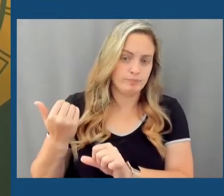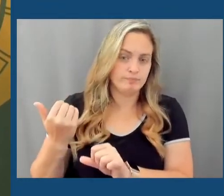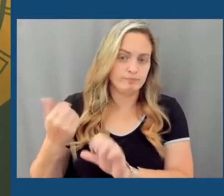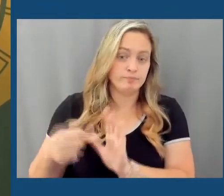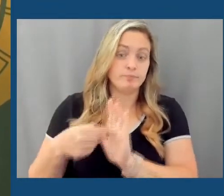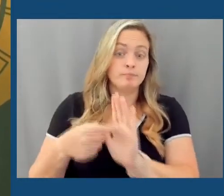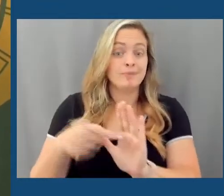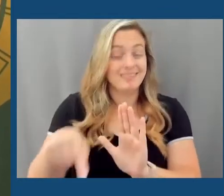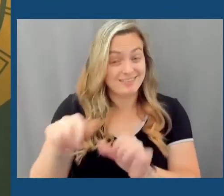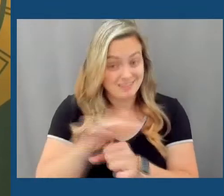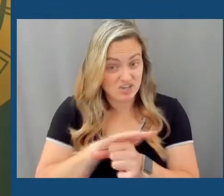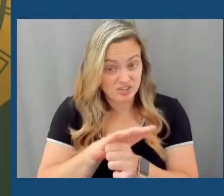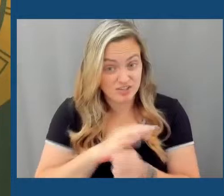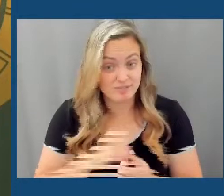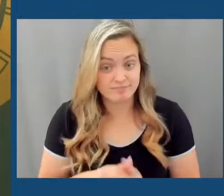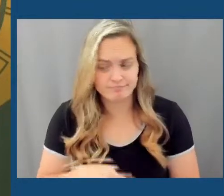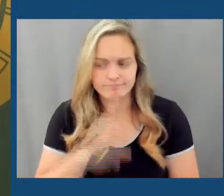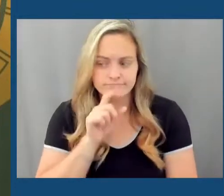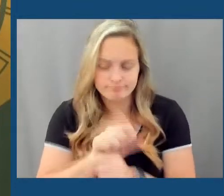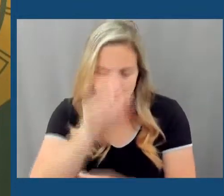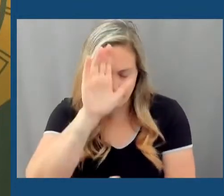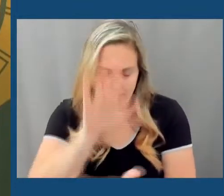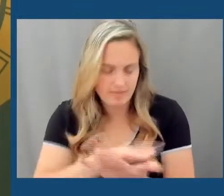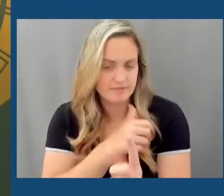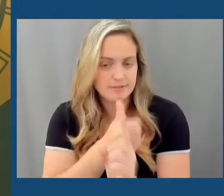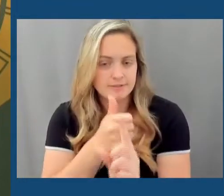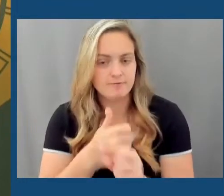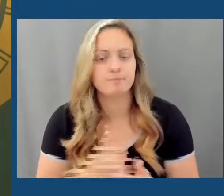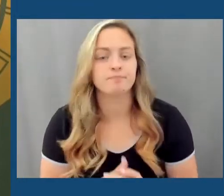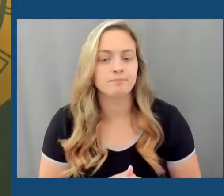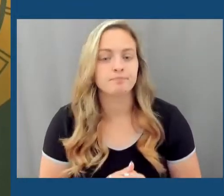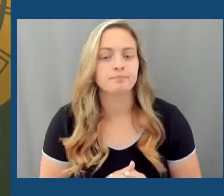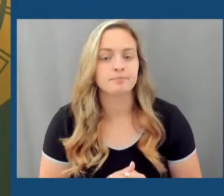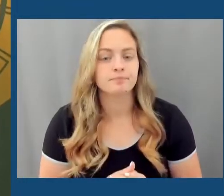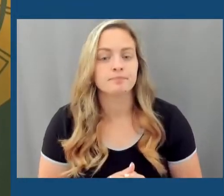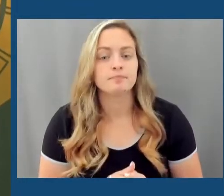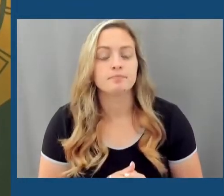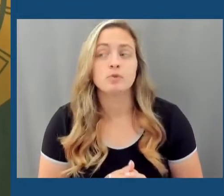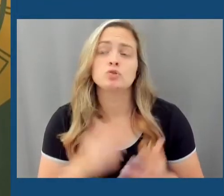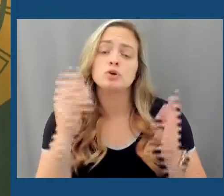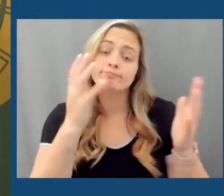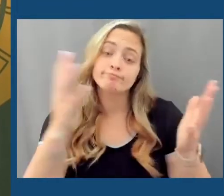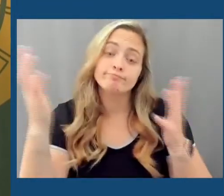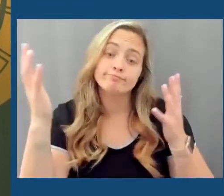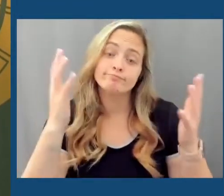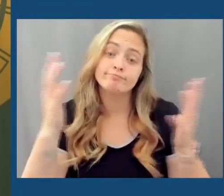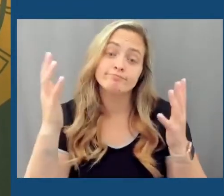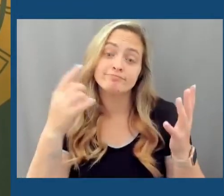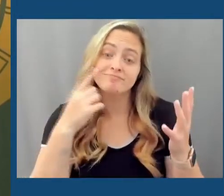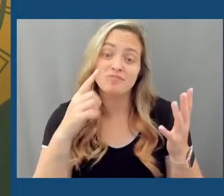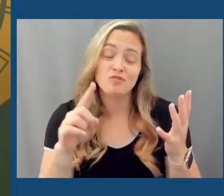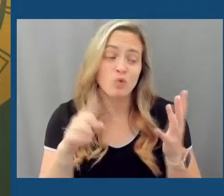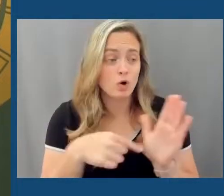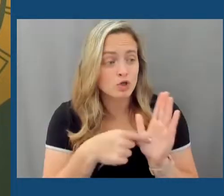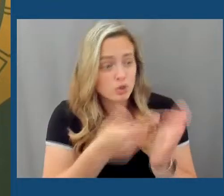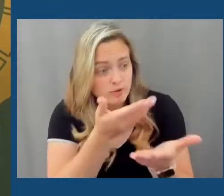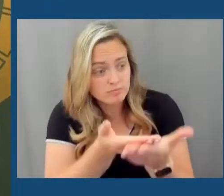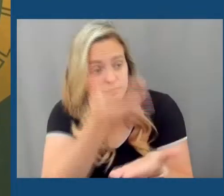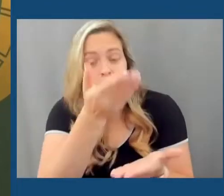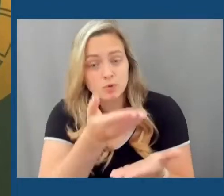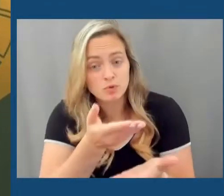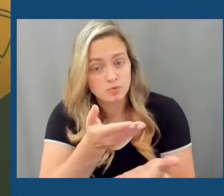this area truly believes in itself, as I do. So give yourselves a round of applause for showing for others